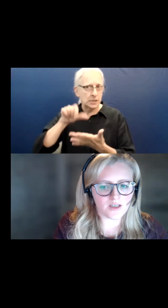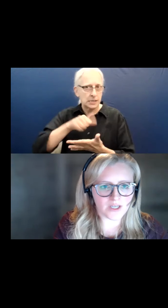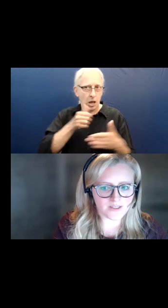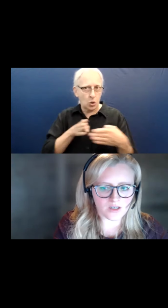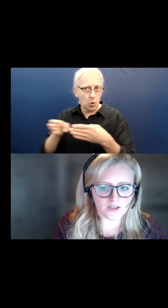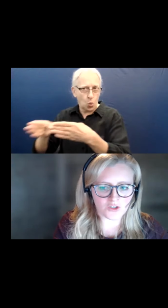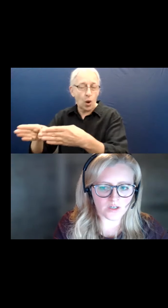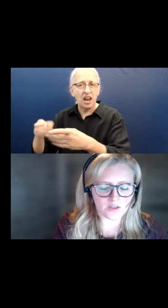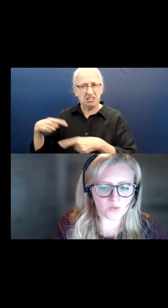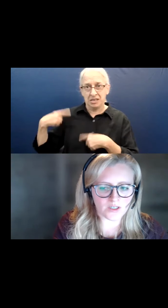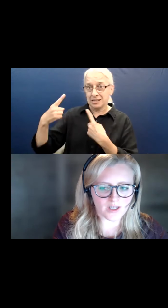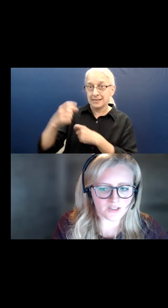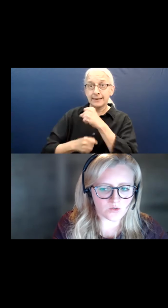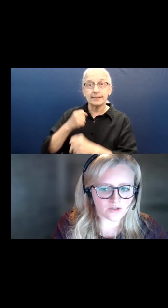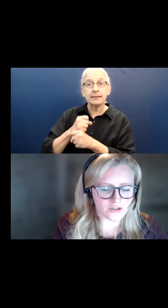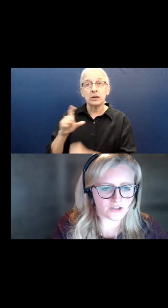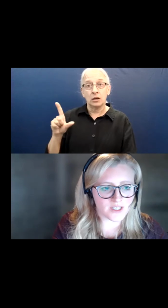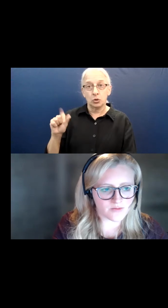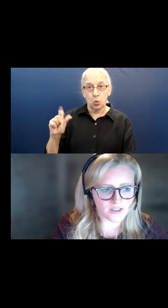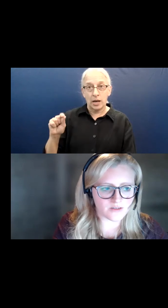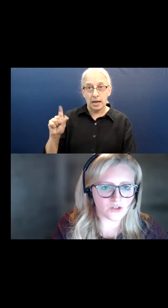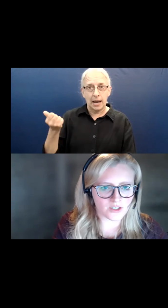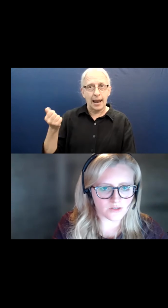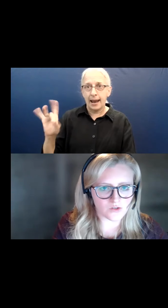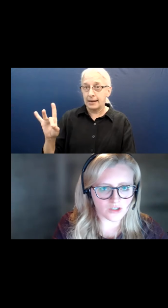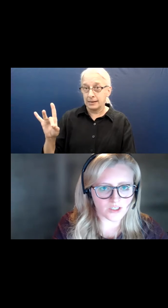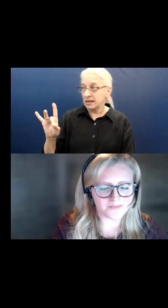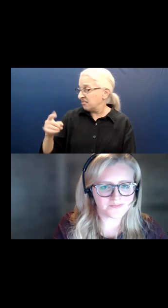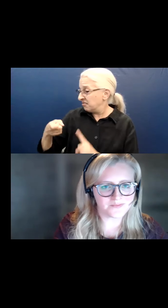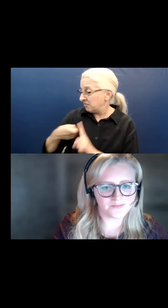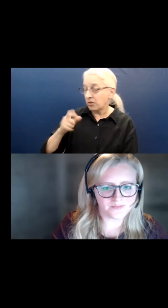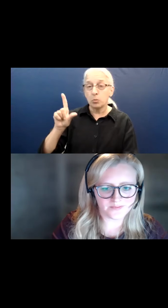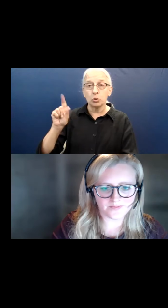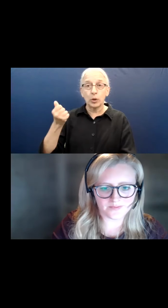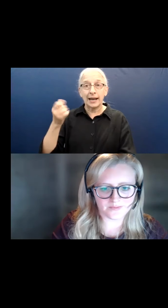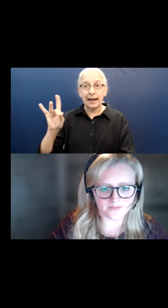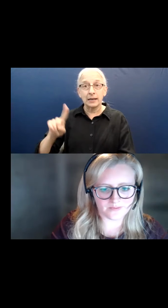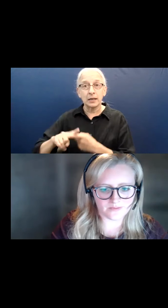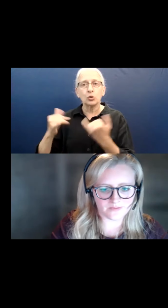adjustments based on your input and to ensure your safety during construction.